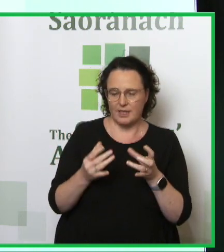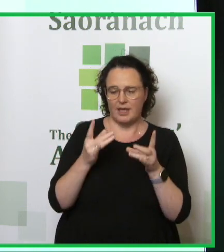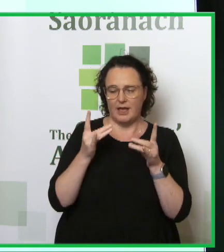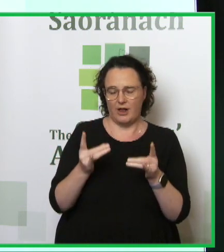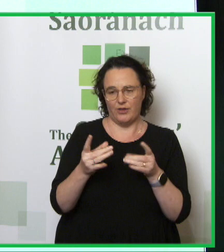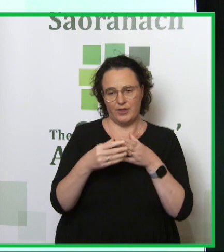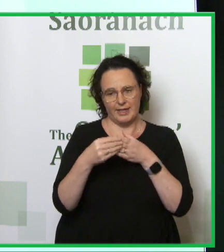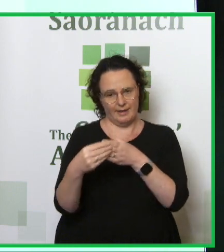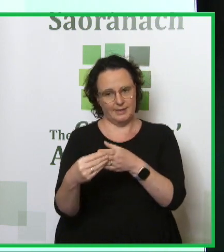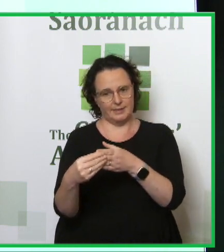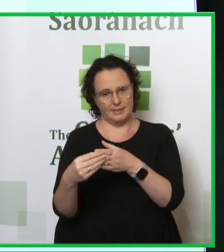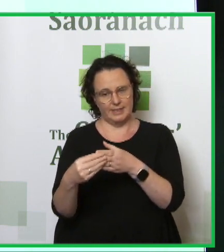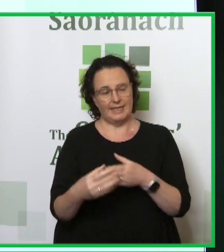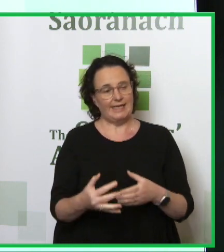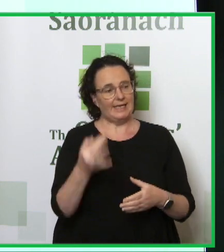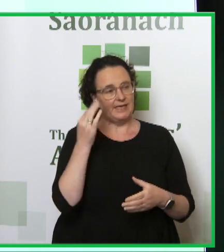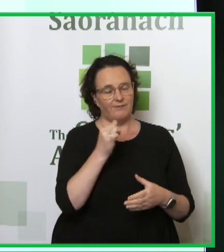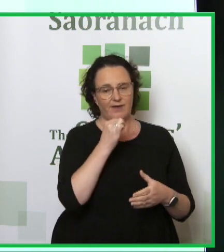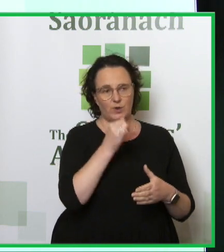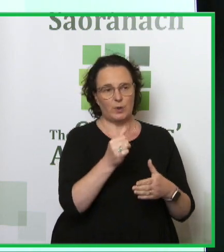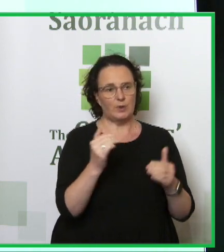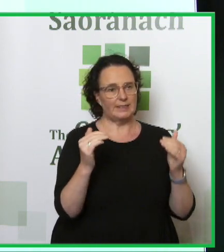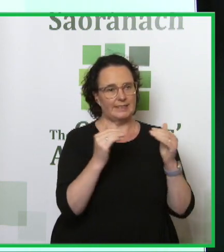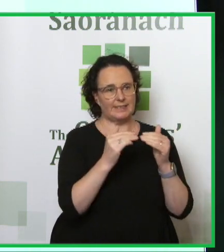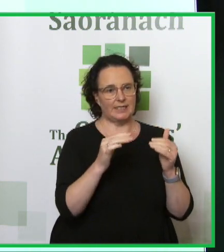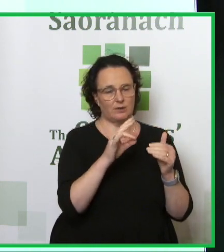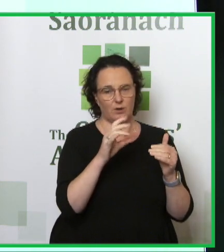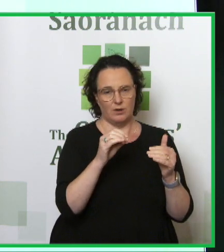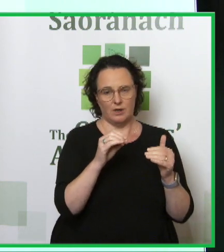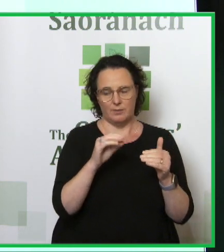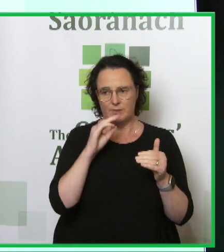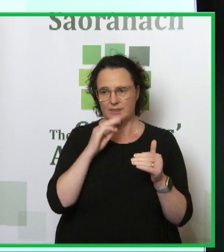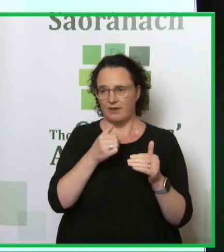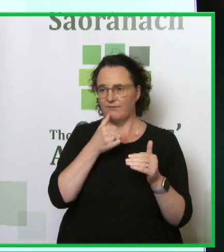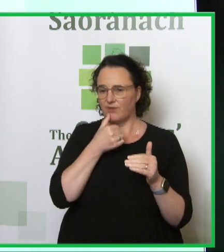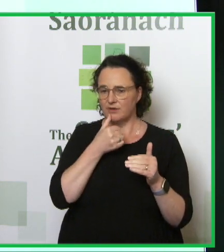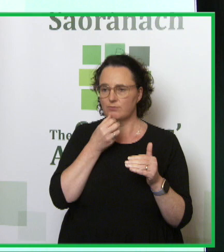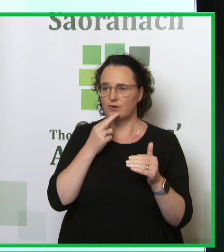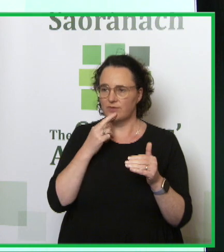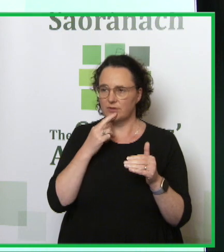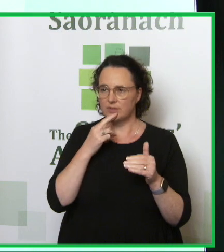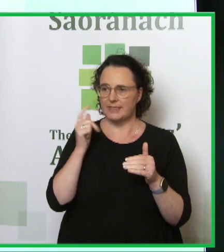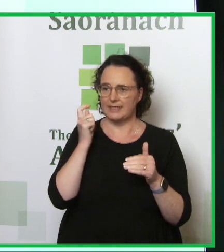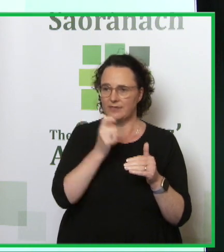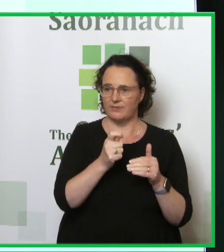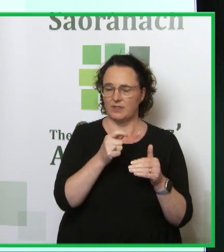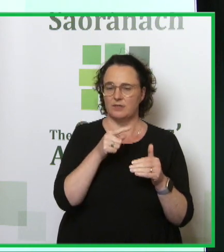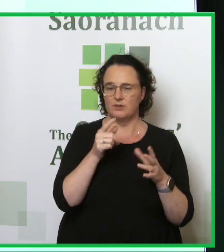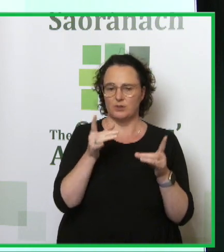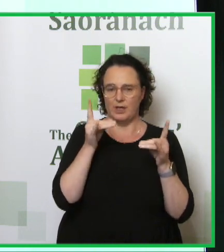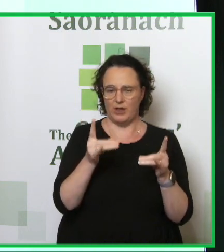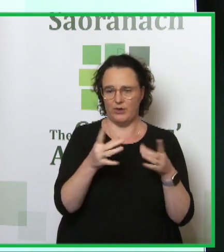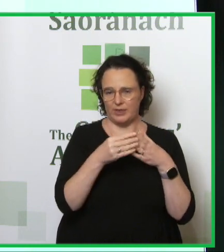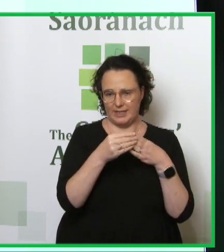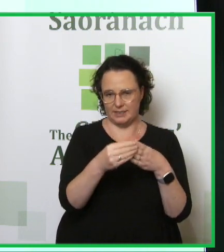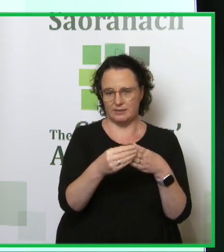Those 7 people, if there was no status quo on the paper, would have just given their first preference to comprehensive health-led, because by giving